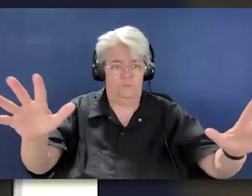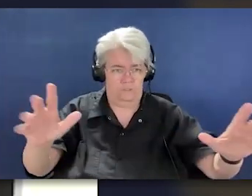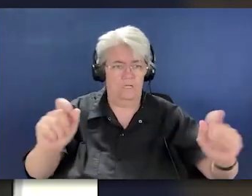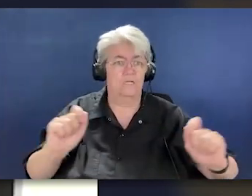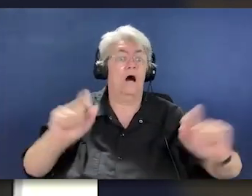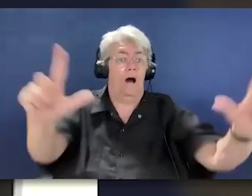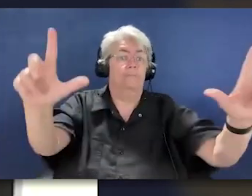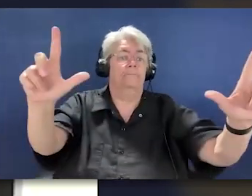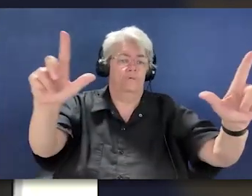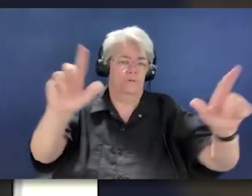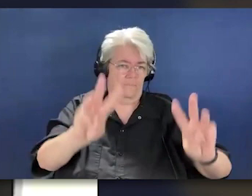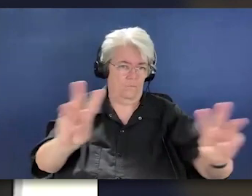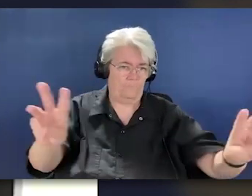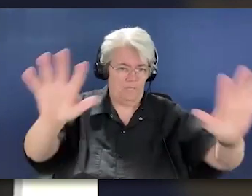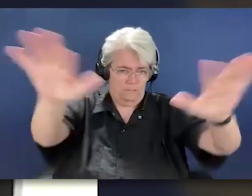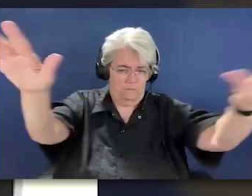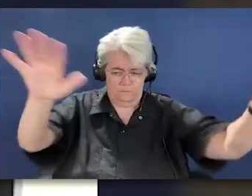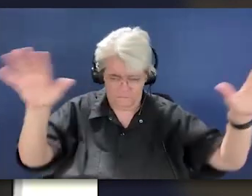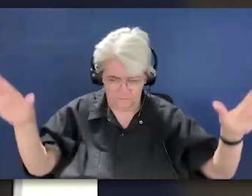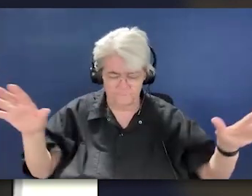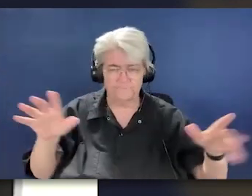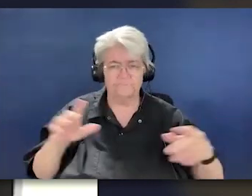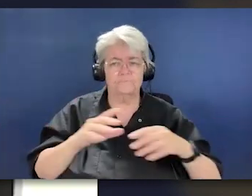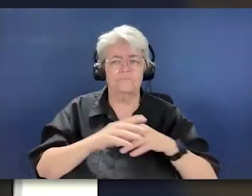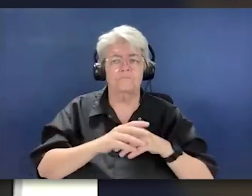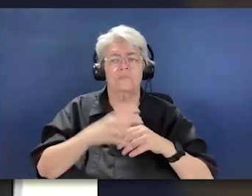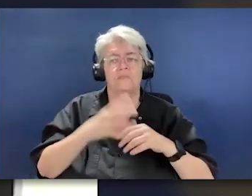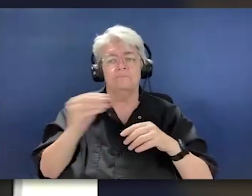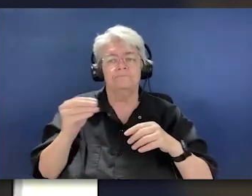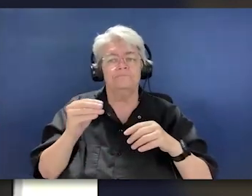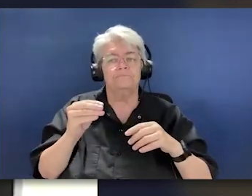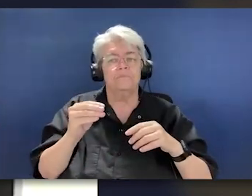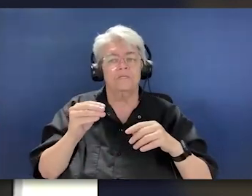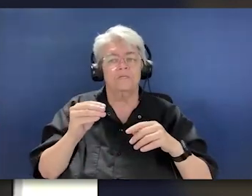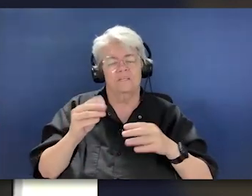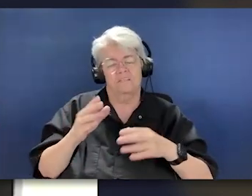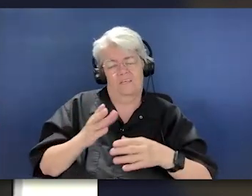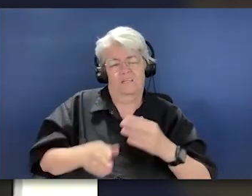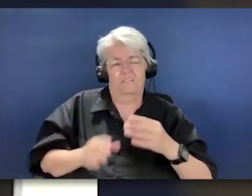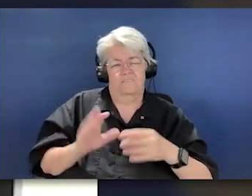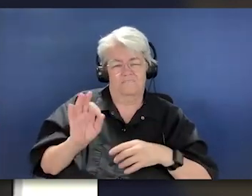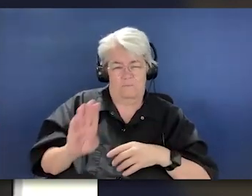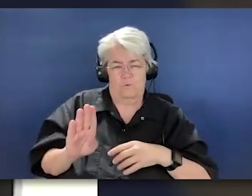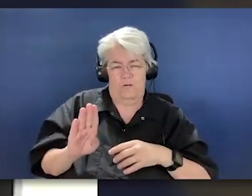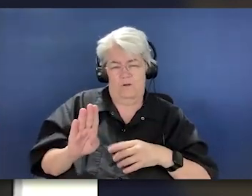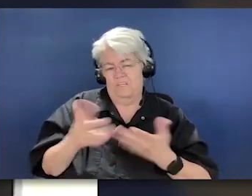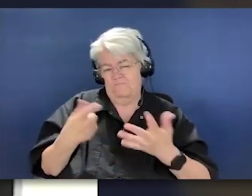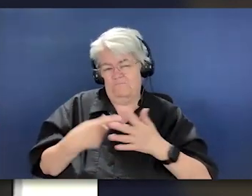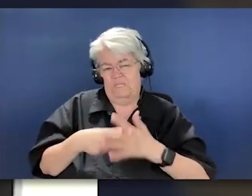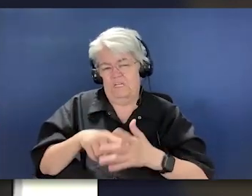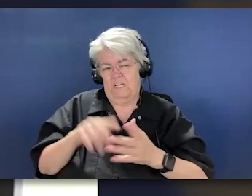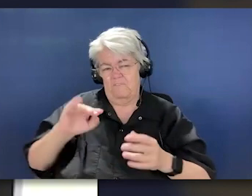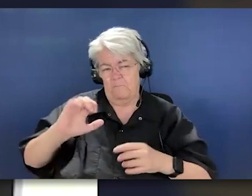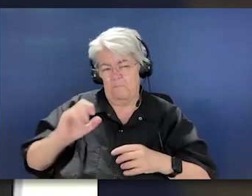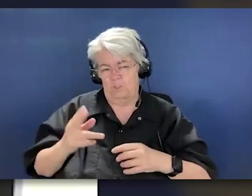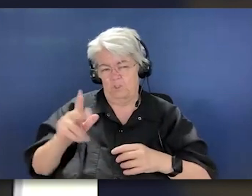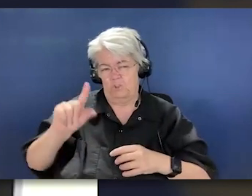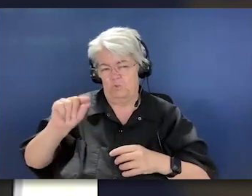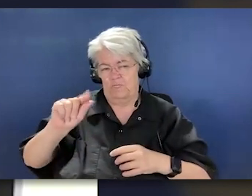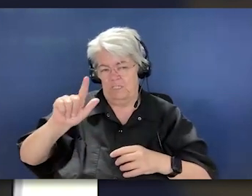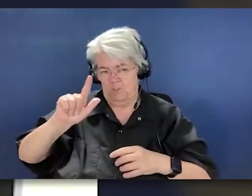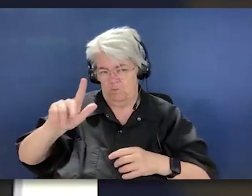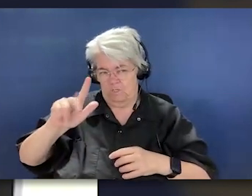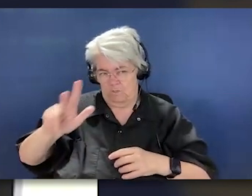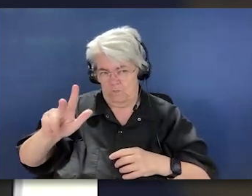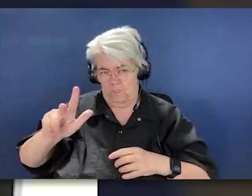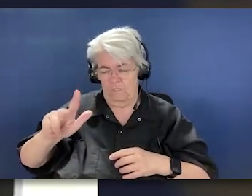onto websites. That came out end of February, beginning of March 2023, and